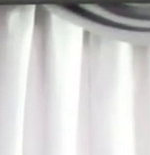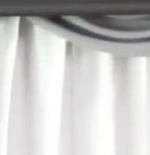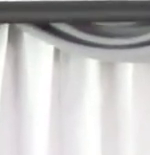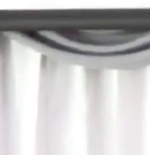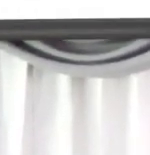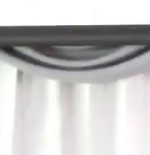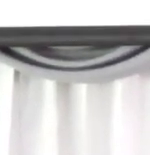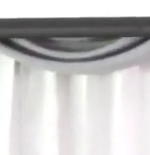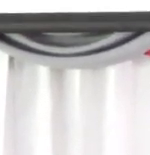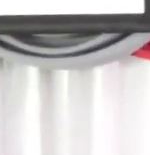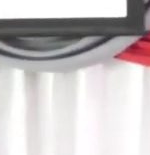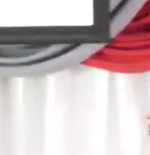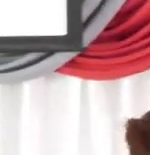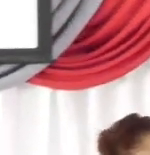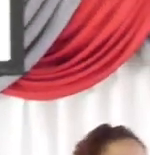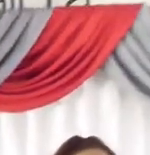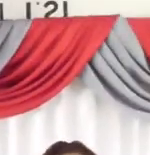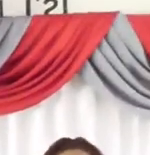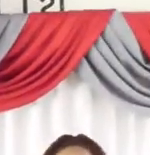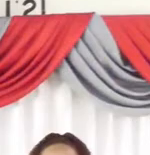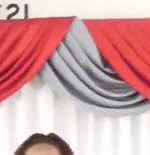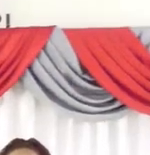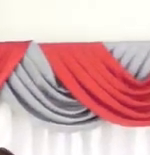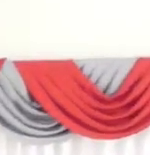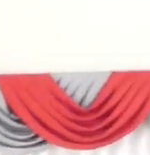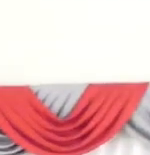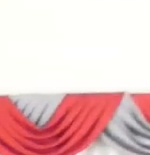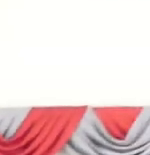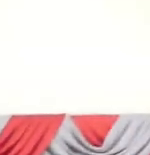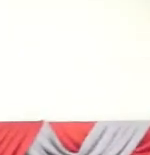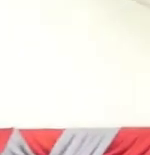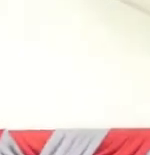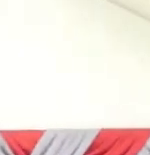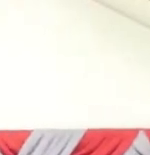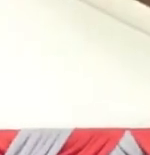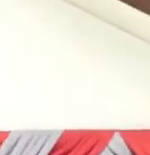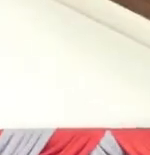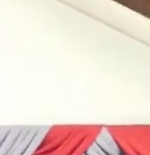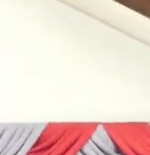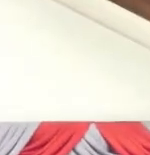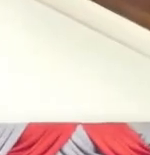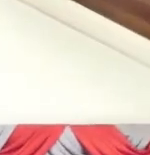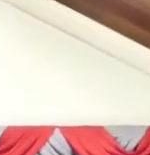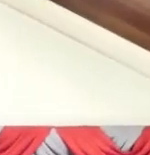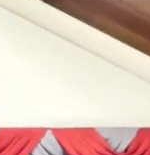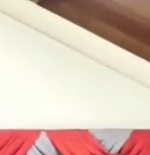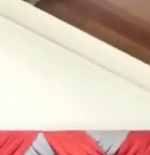Thank you.